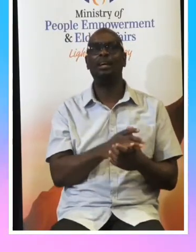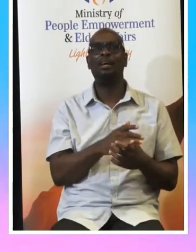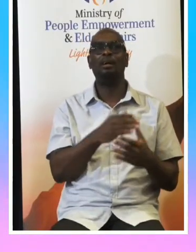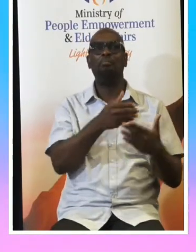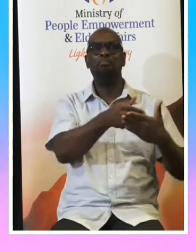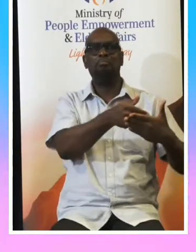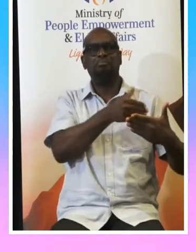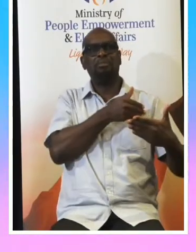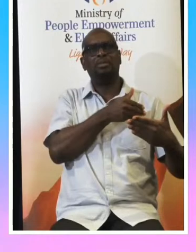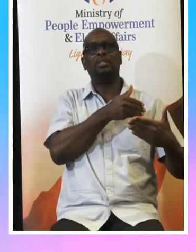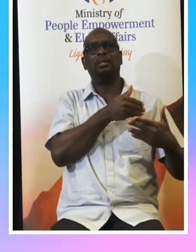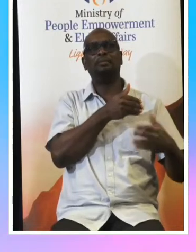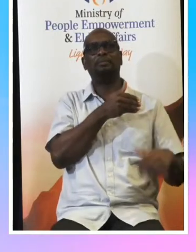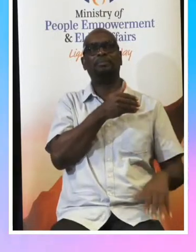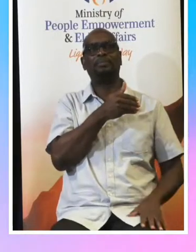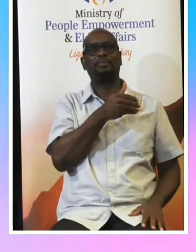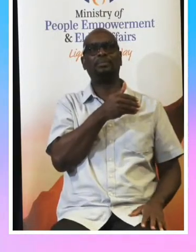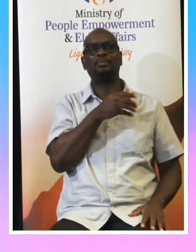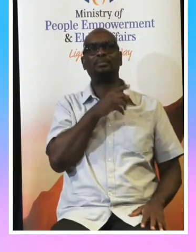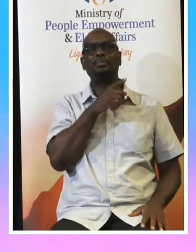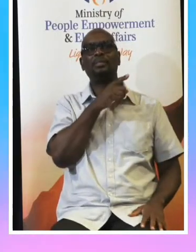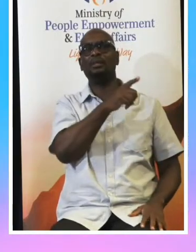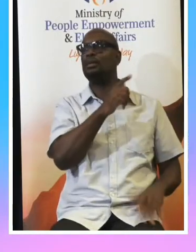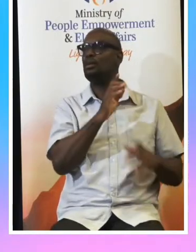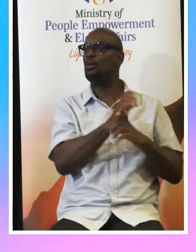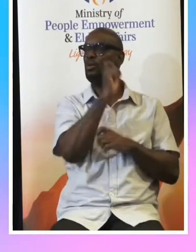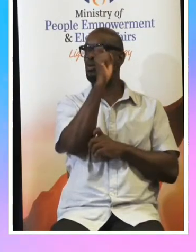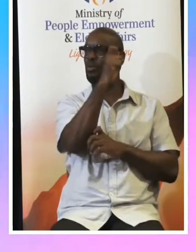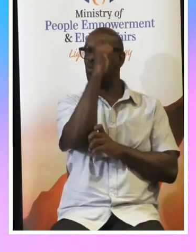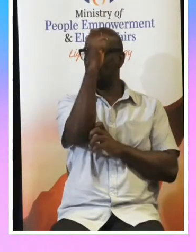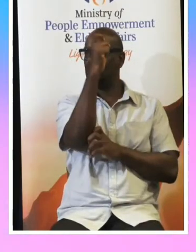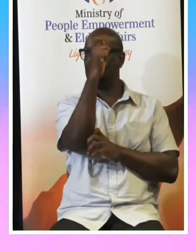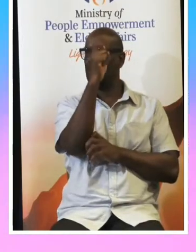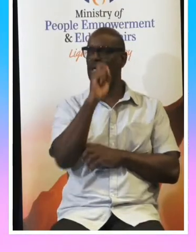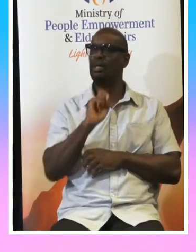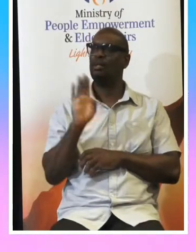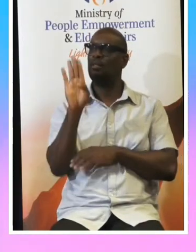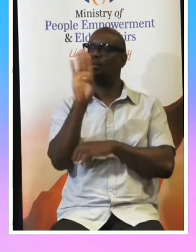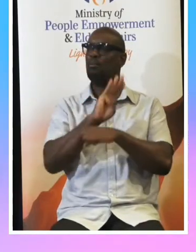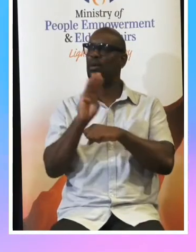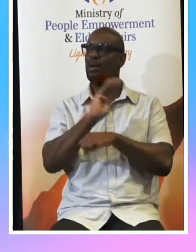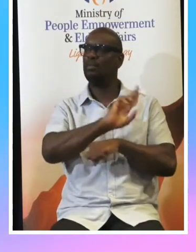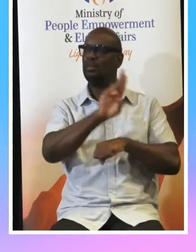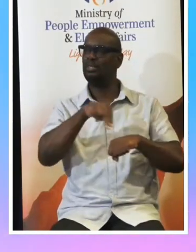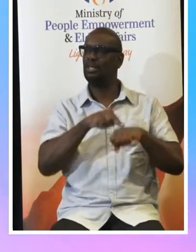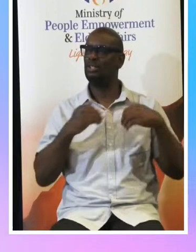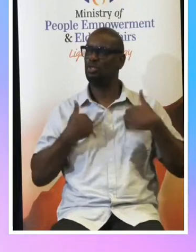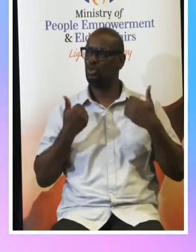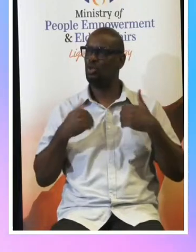he had won the Barbados National Youth Award,